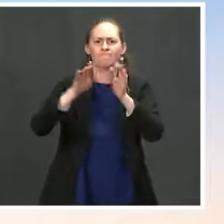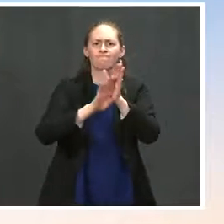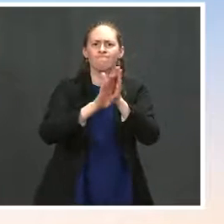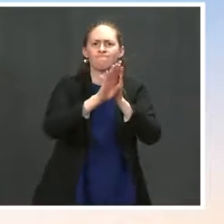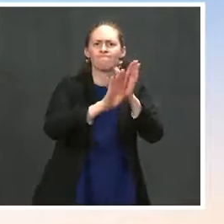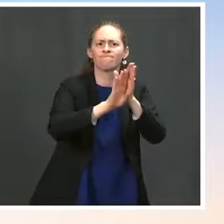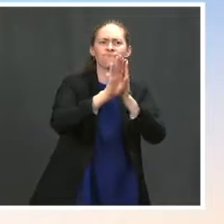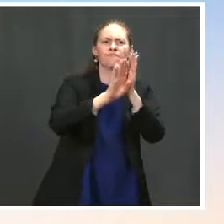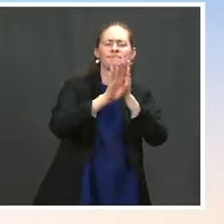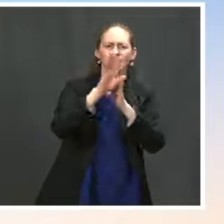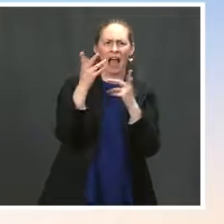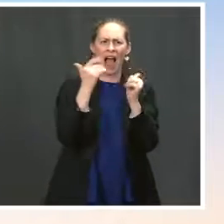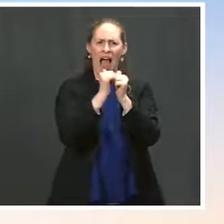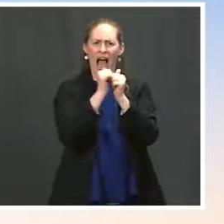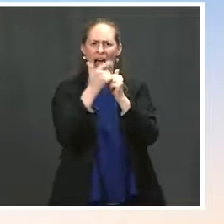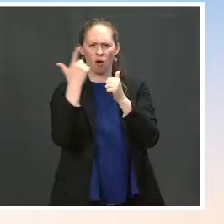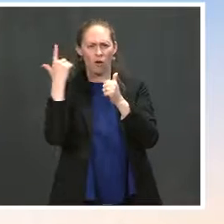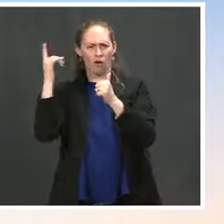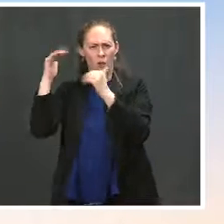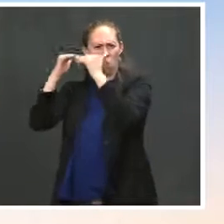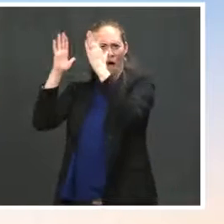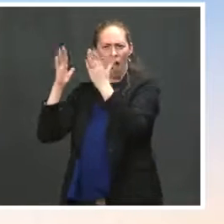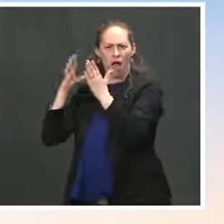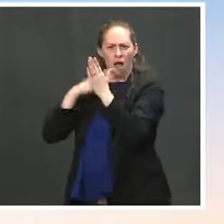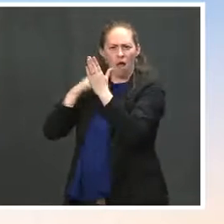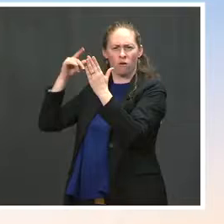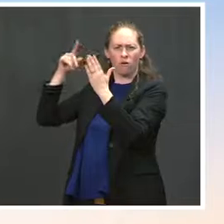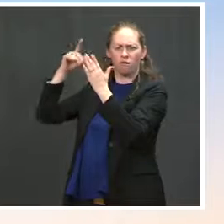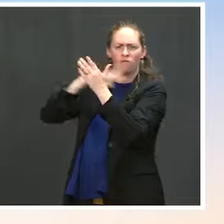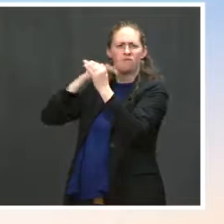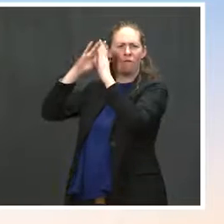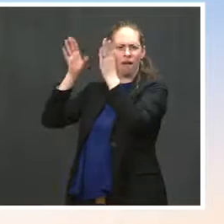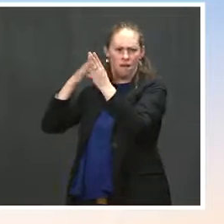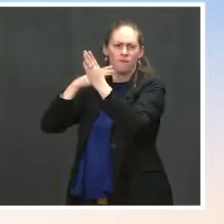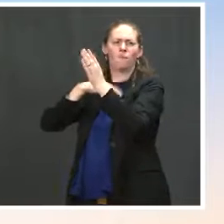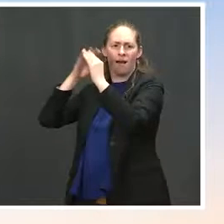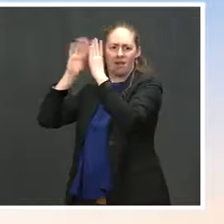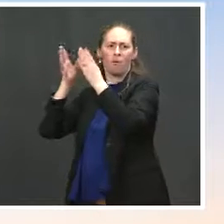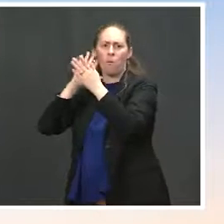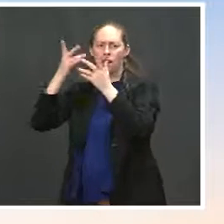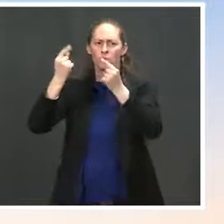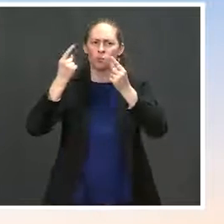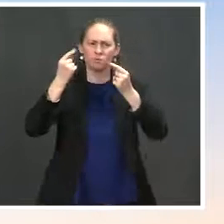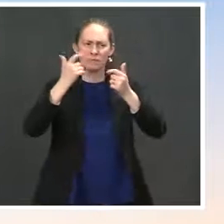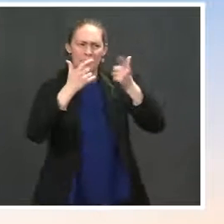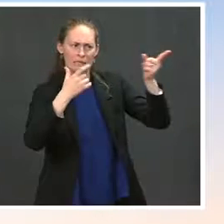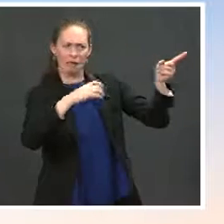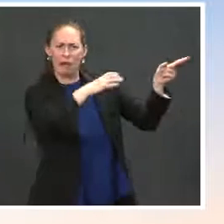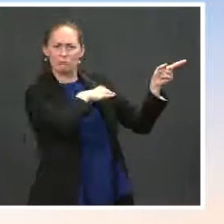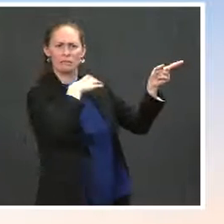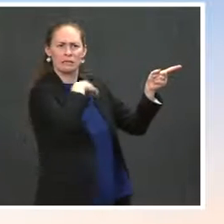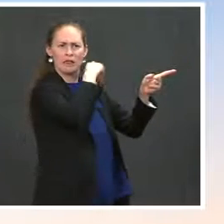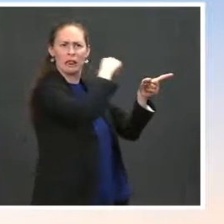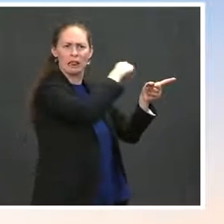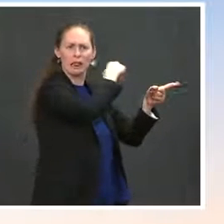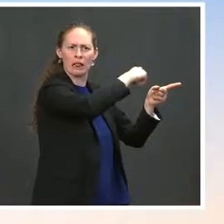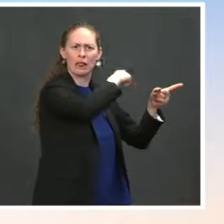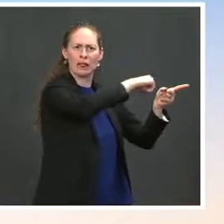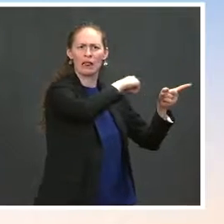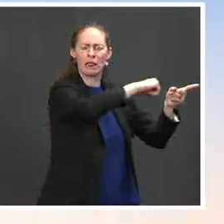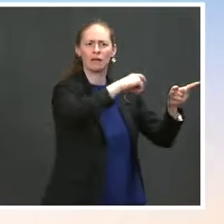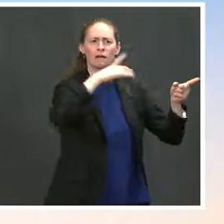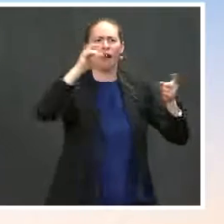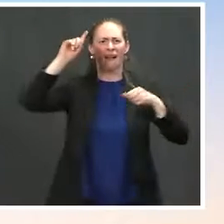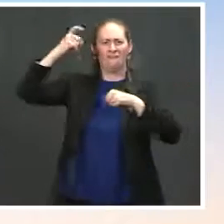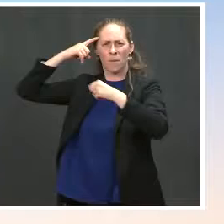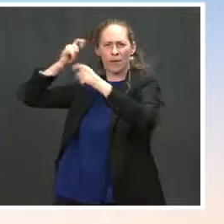strategy does the White House have for dealing with maybe some opposition in Congress there, and also changing within the government, like the